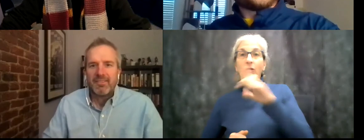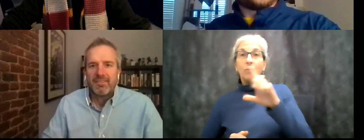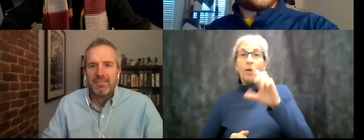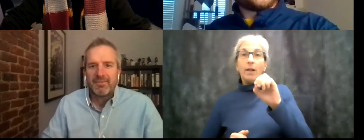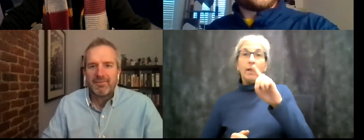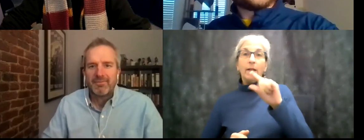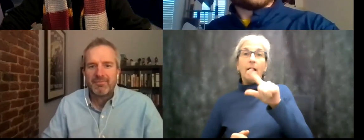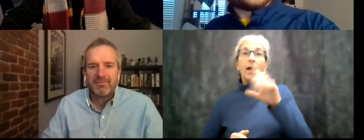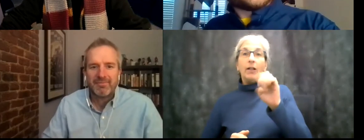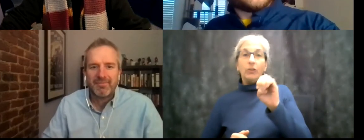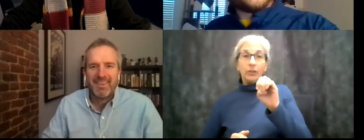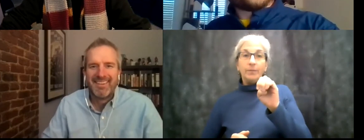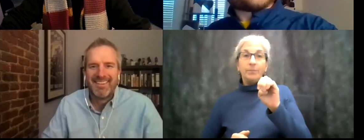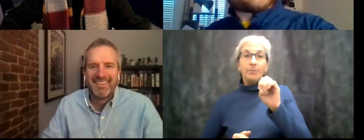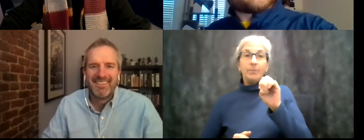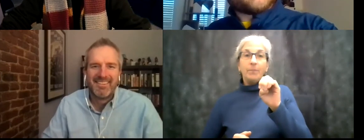third thing.